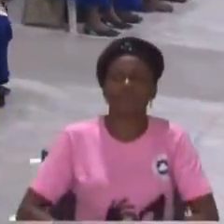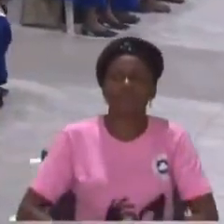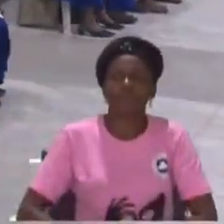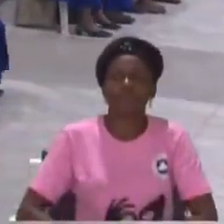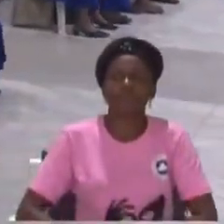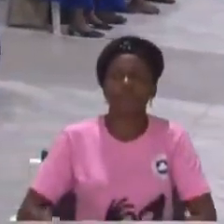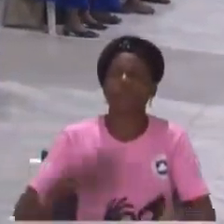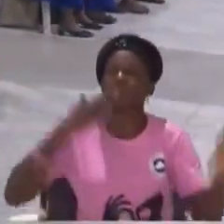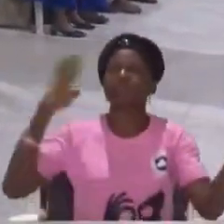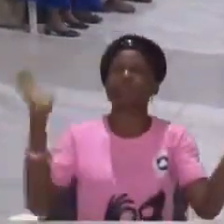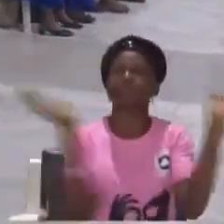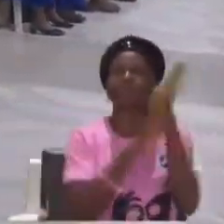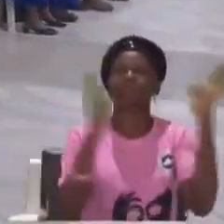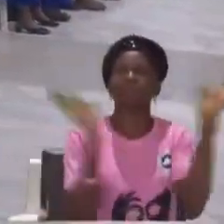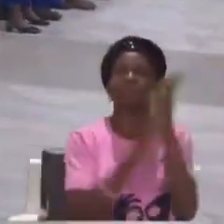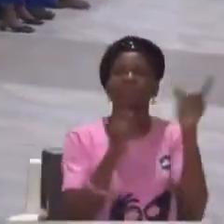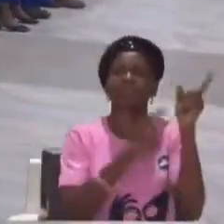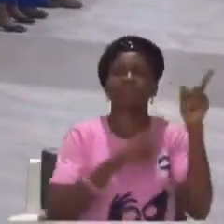Praise the